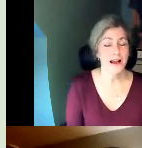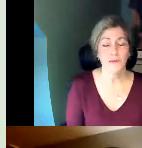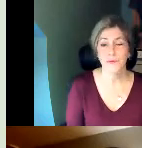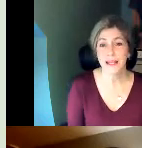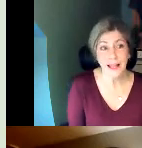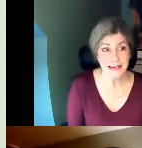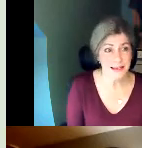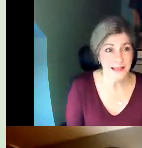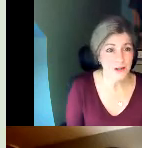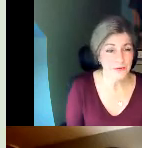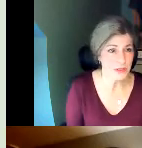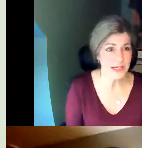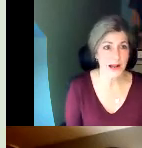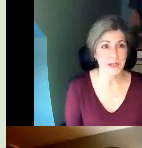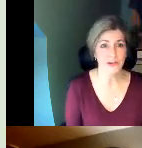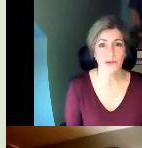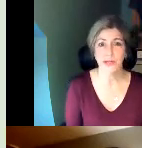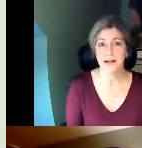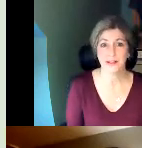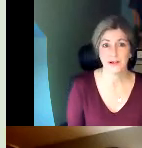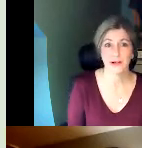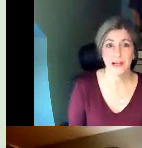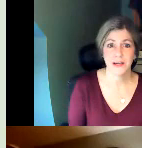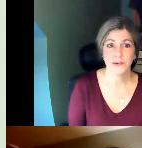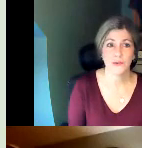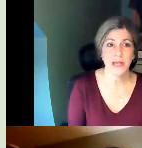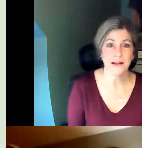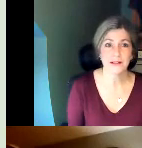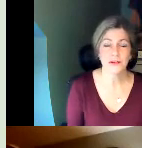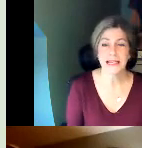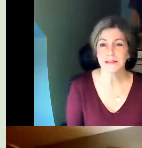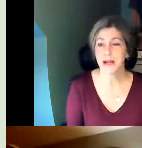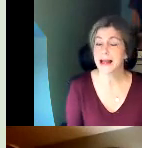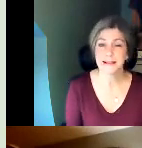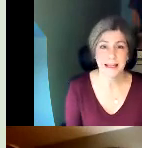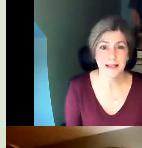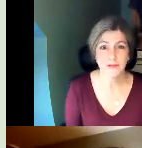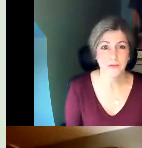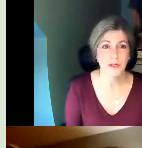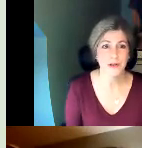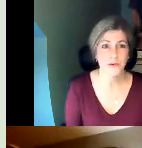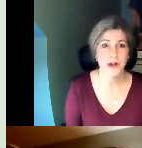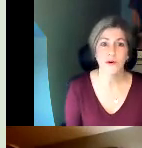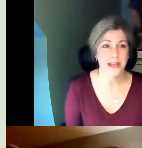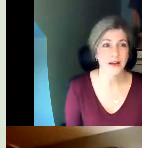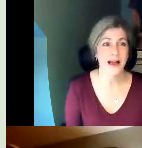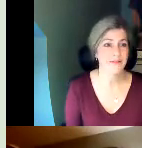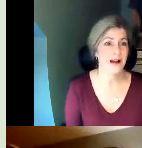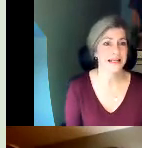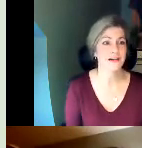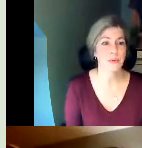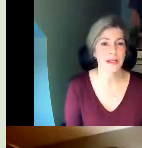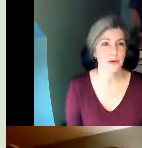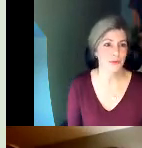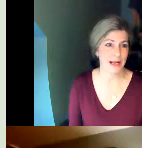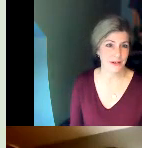later, we like to think that your first stop is your school counselor. Your school counselor either has the answer for you or they know how to